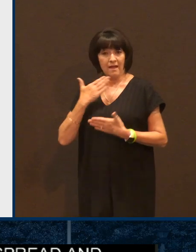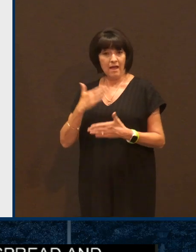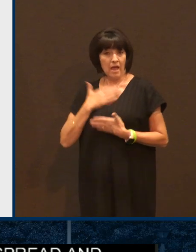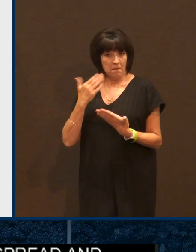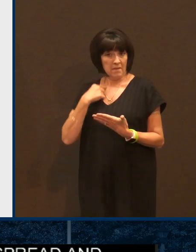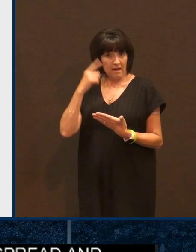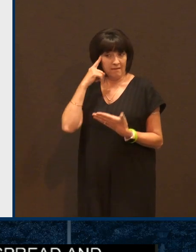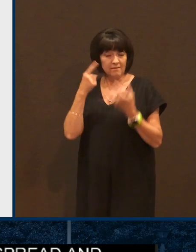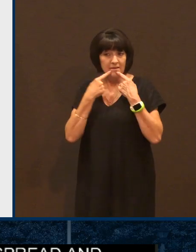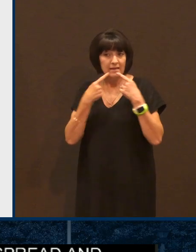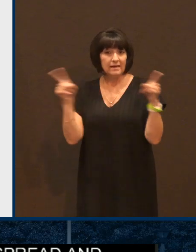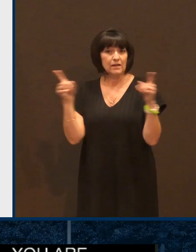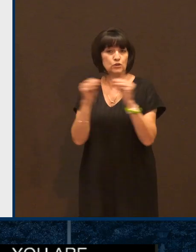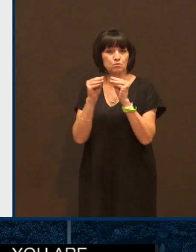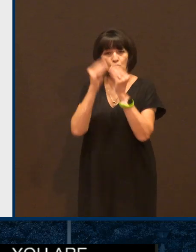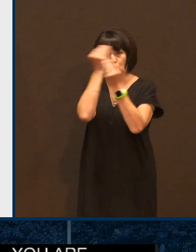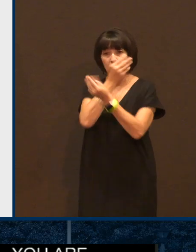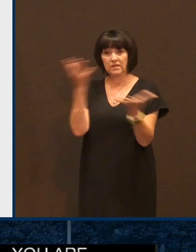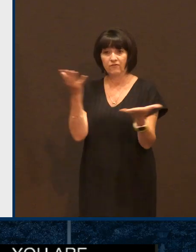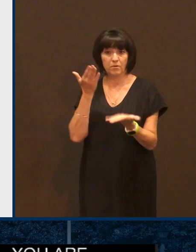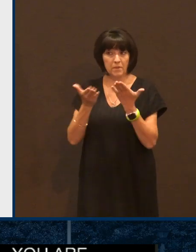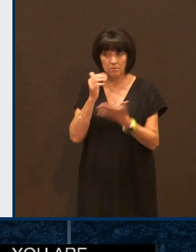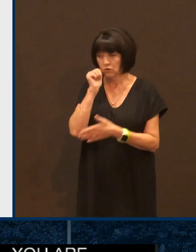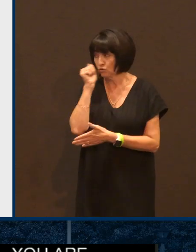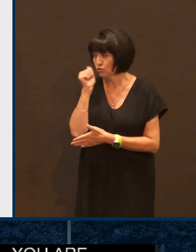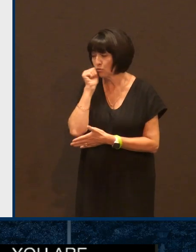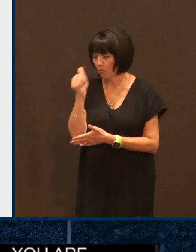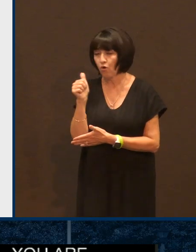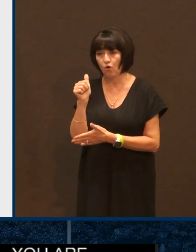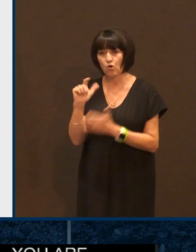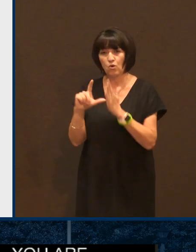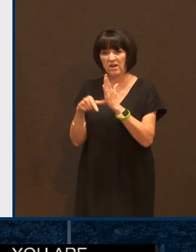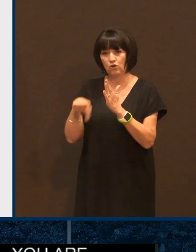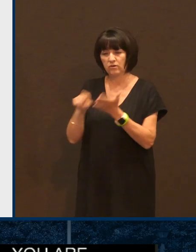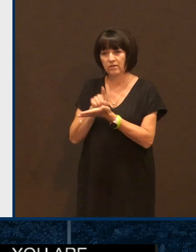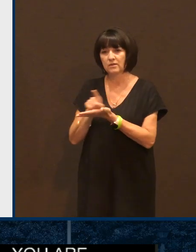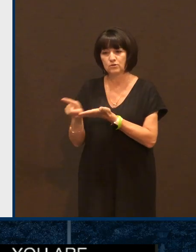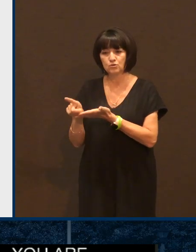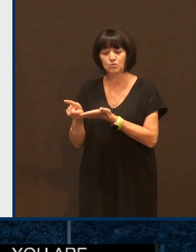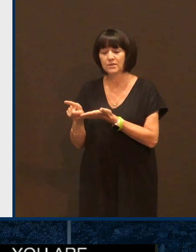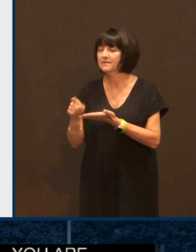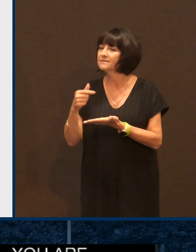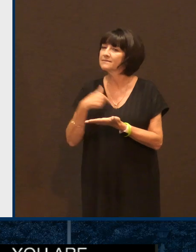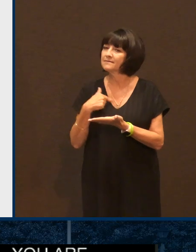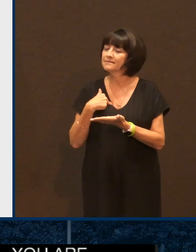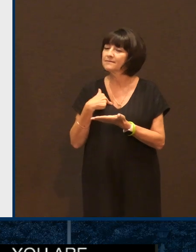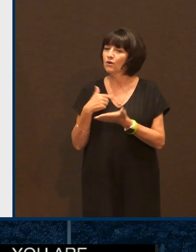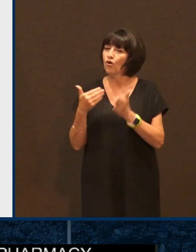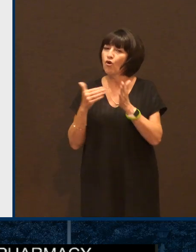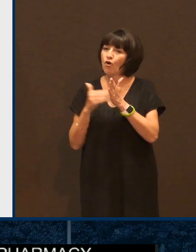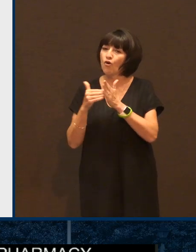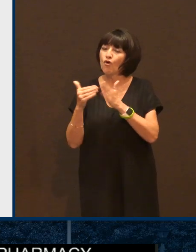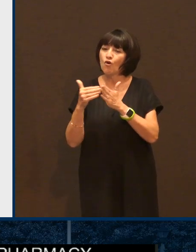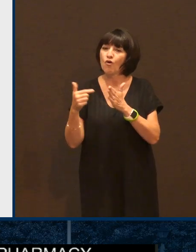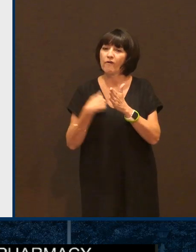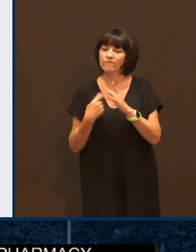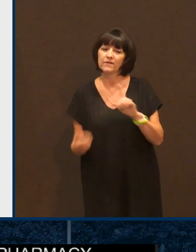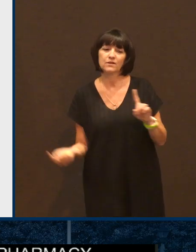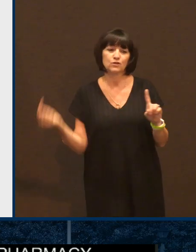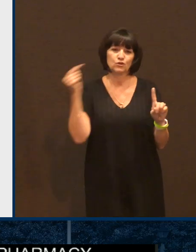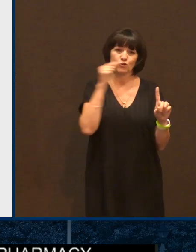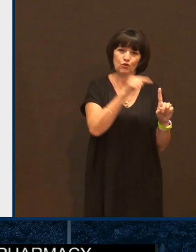that again. But I keep going back to where we were at the beginning, where we talked about being released